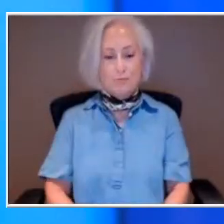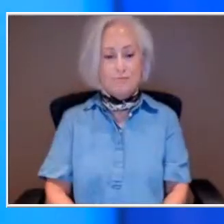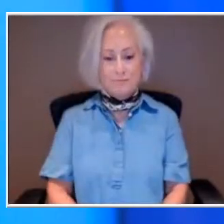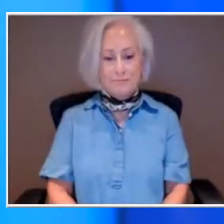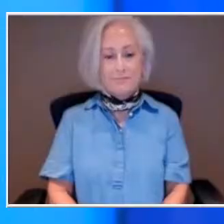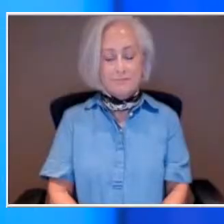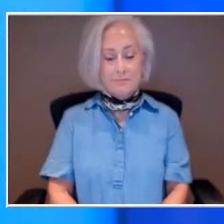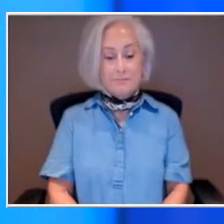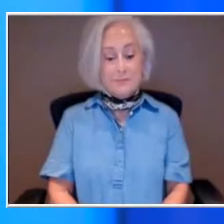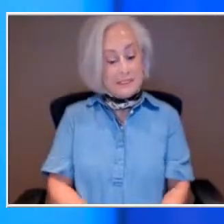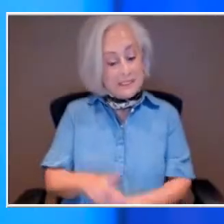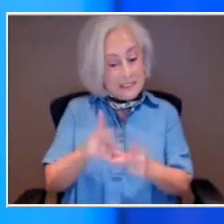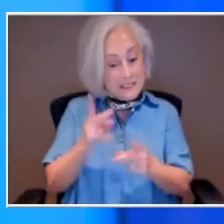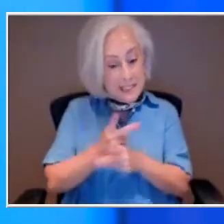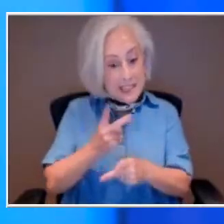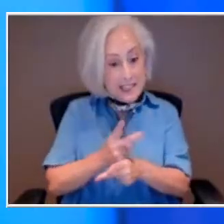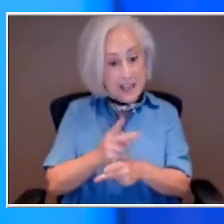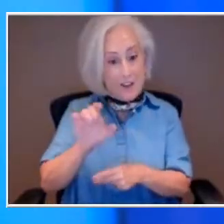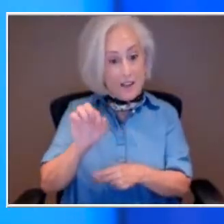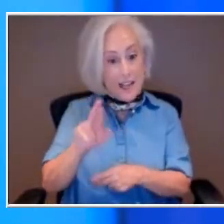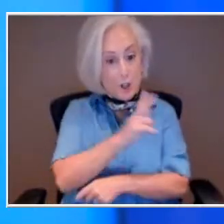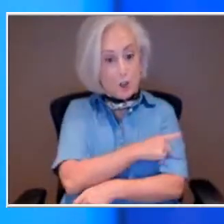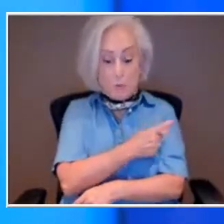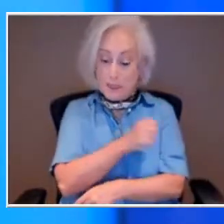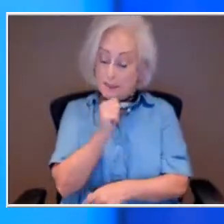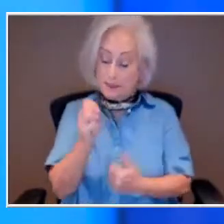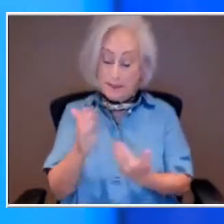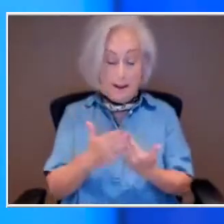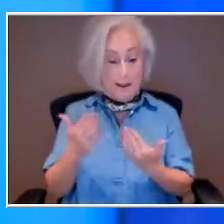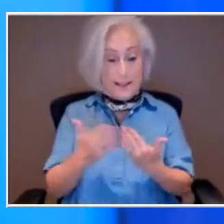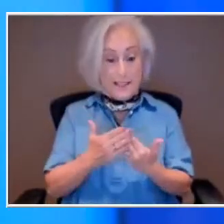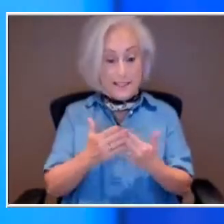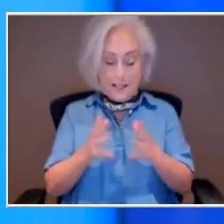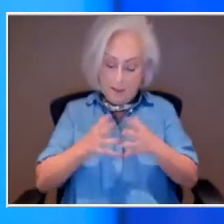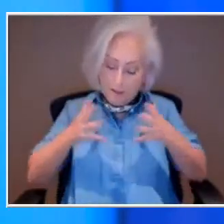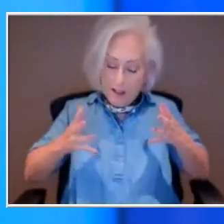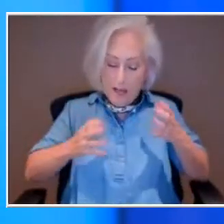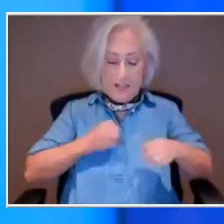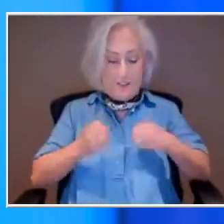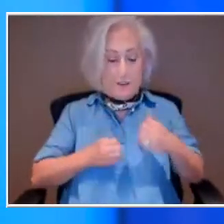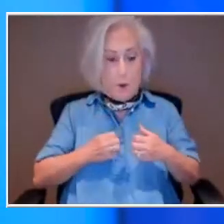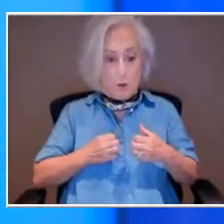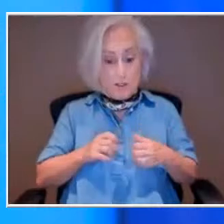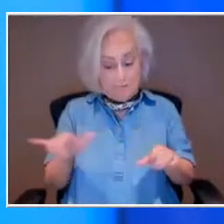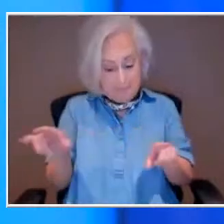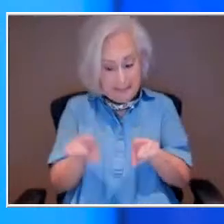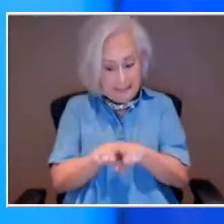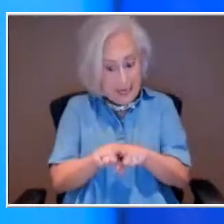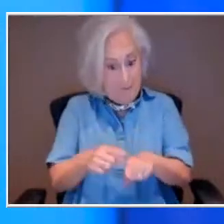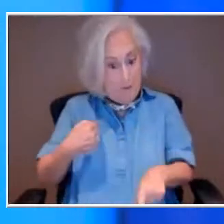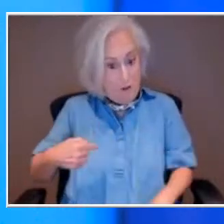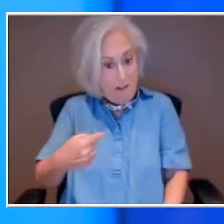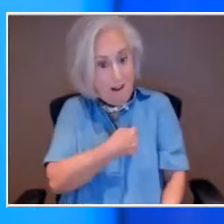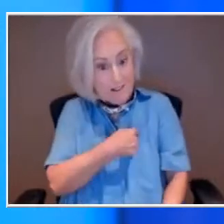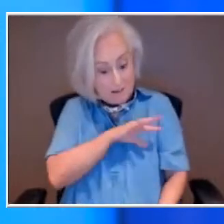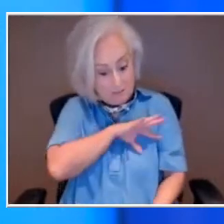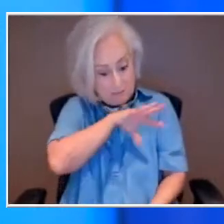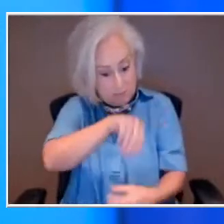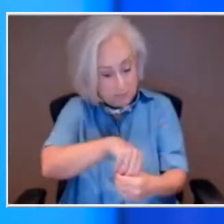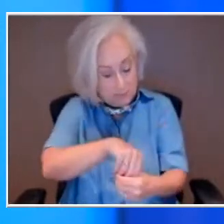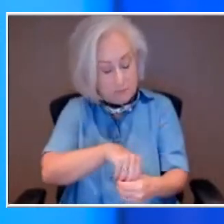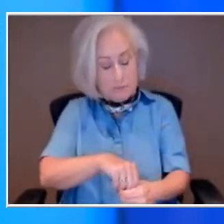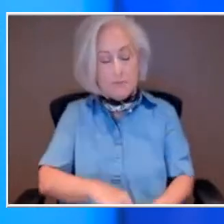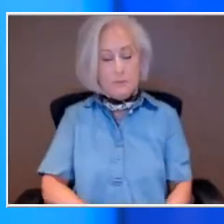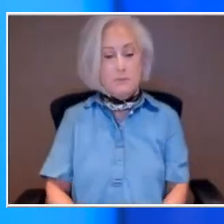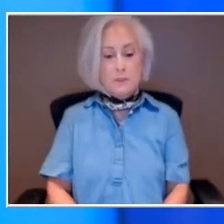taking care of cancer patients, it's not easy, and there's a lot of emotion even on our side that goes into that.